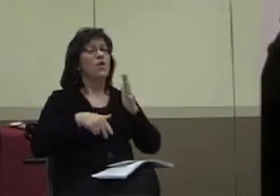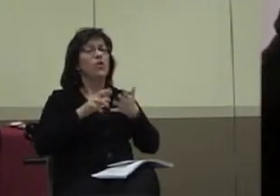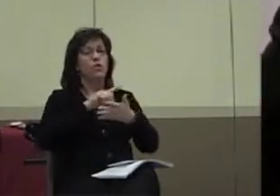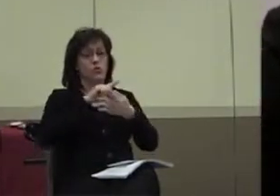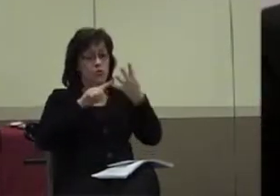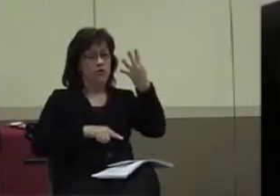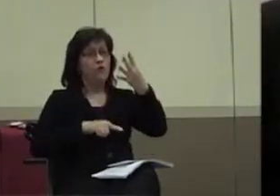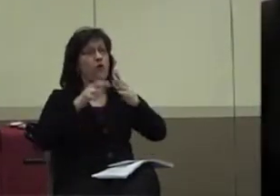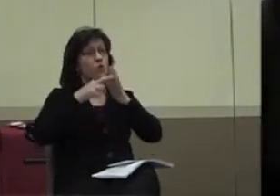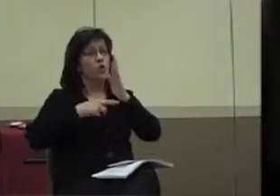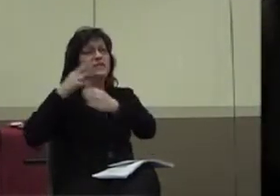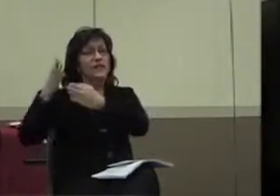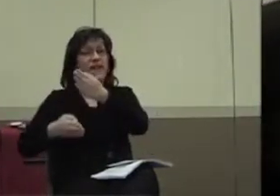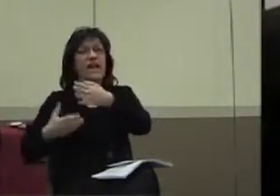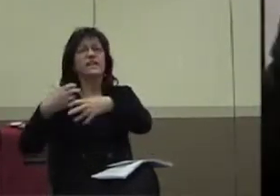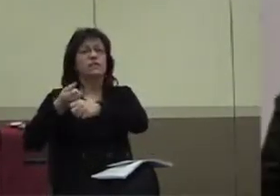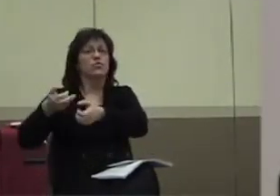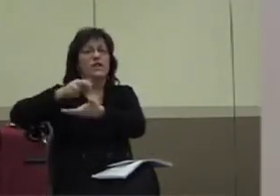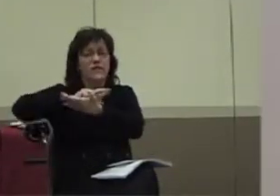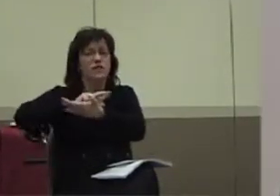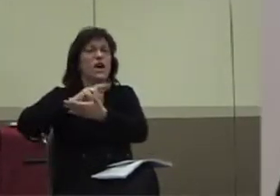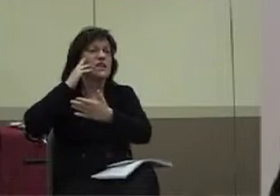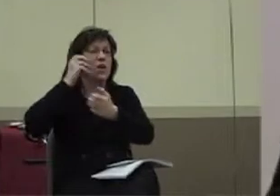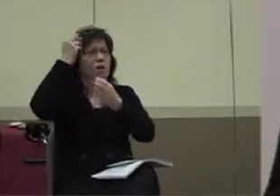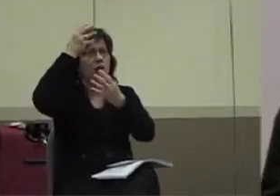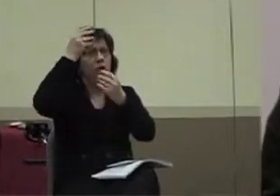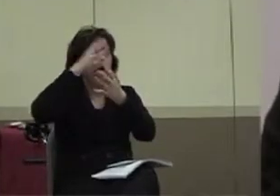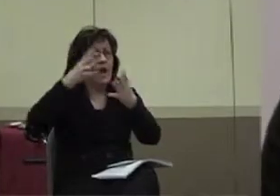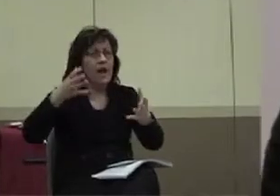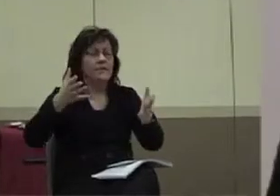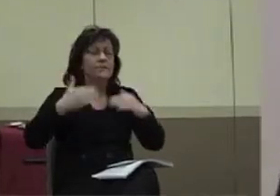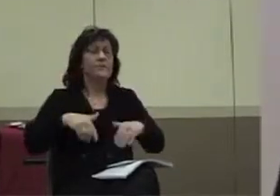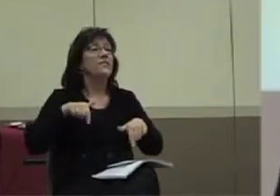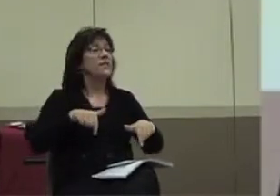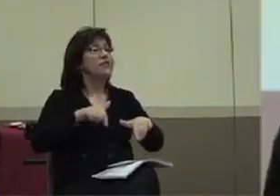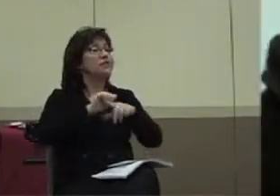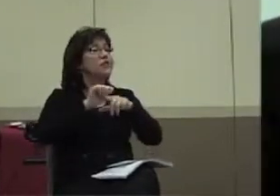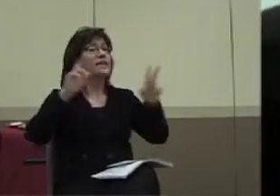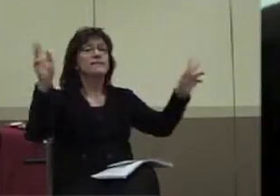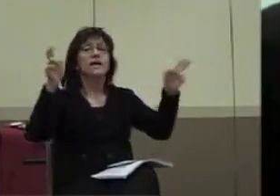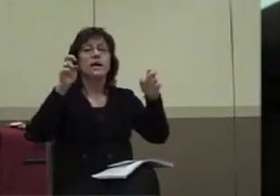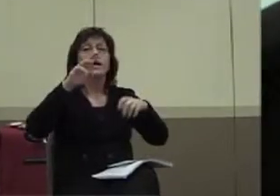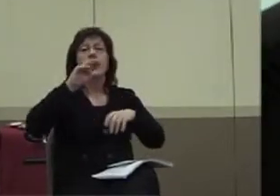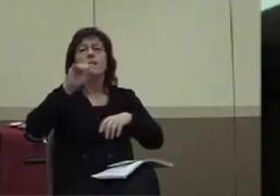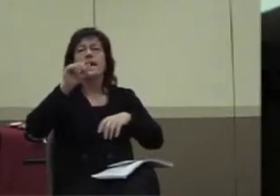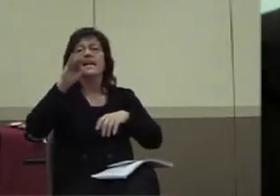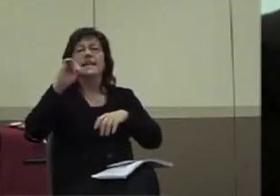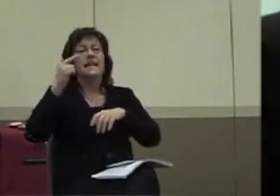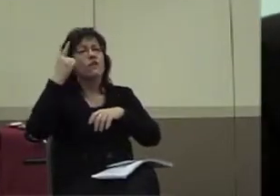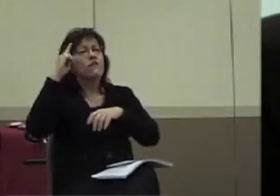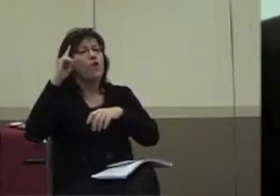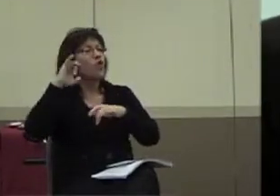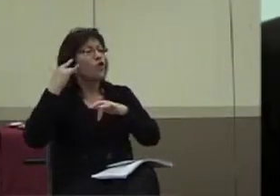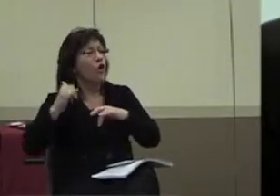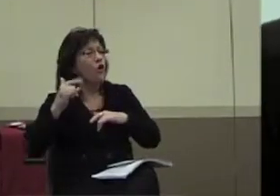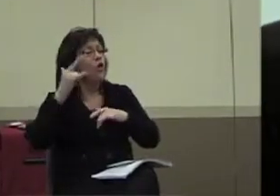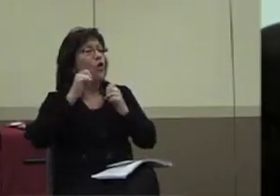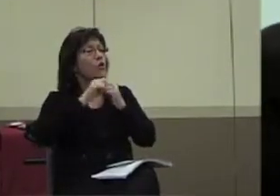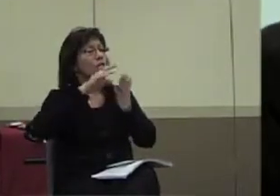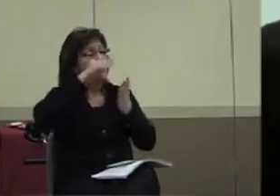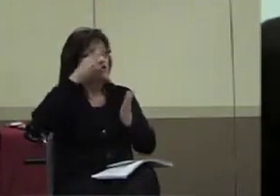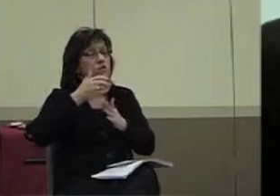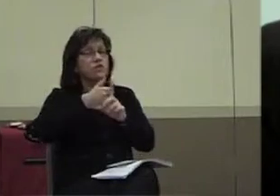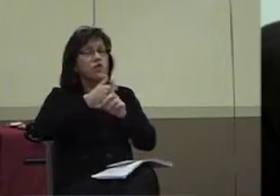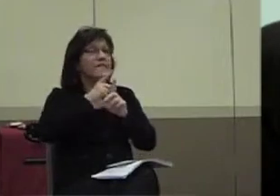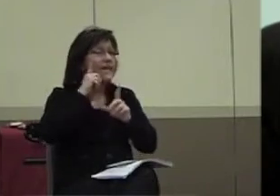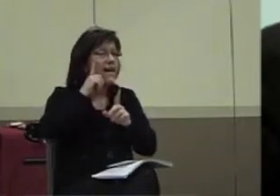you a lot all at once. I call this training Mining for Gold with students who are deaf or hard of hearing in